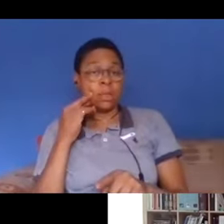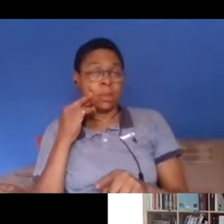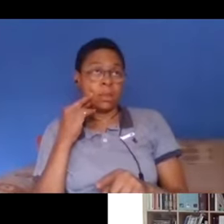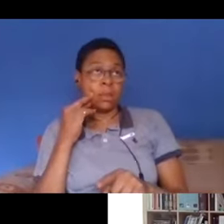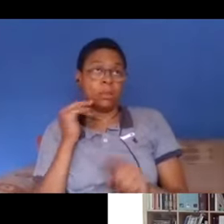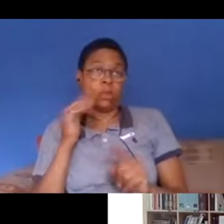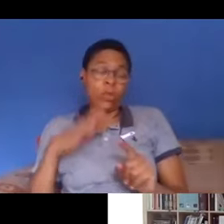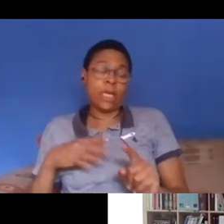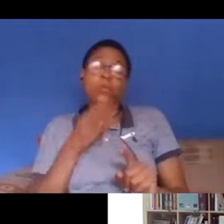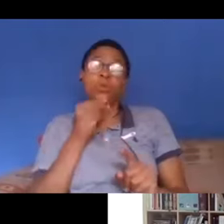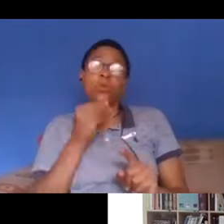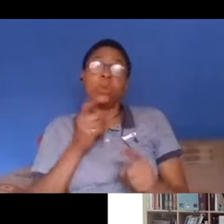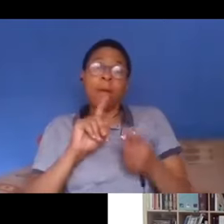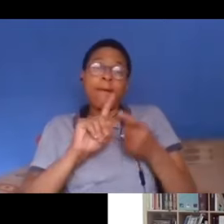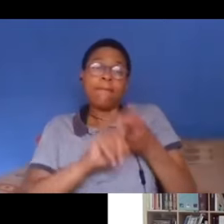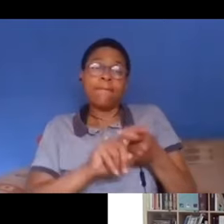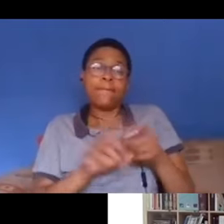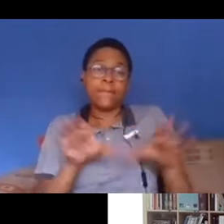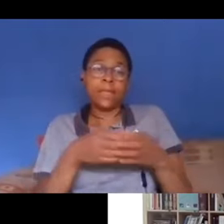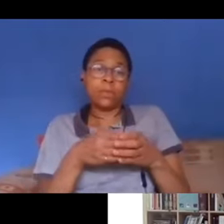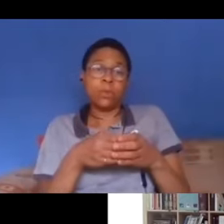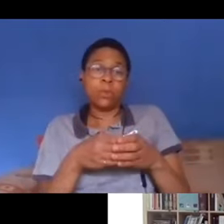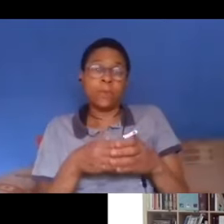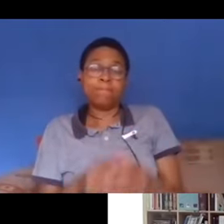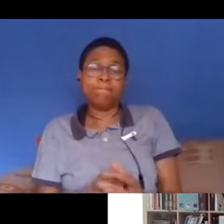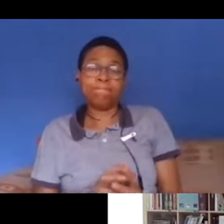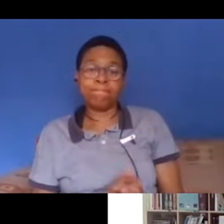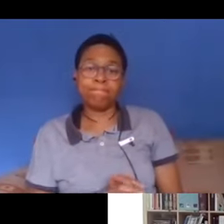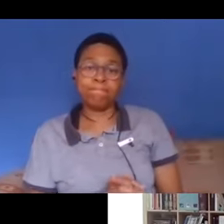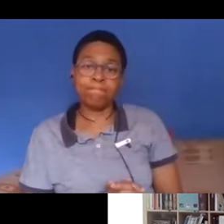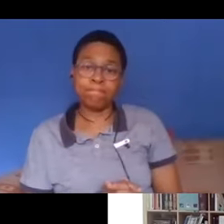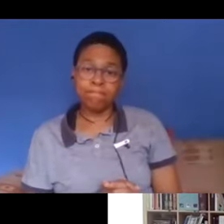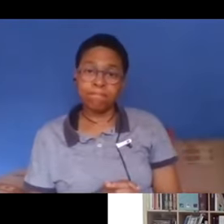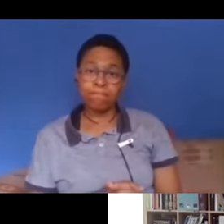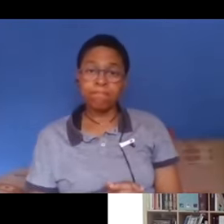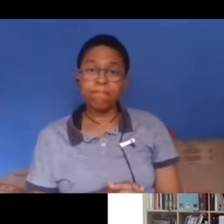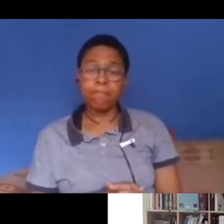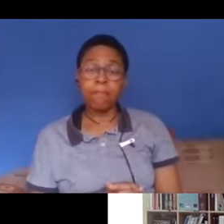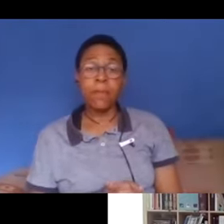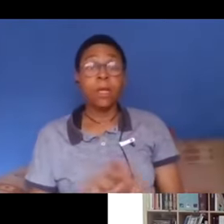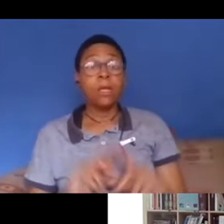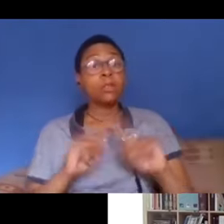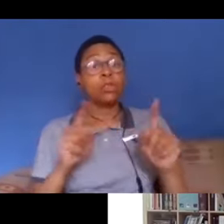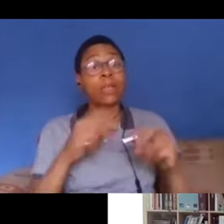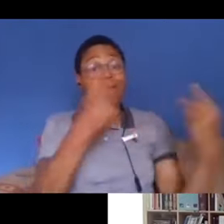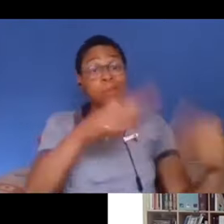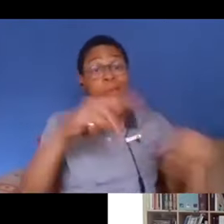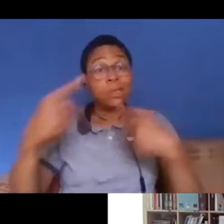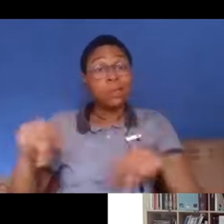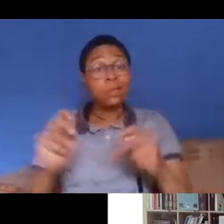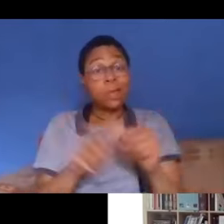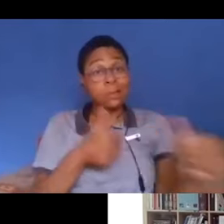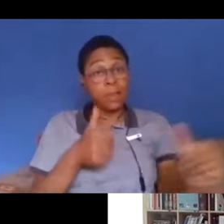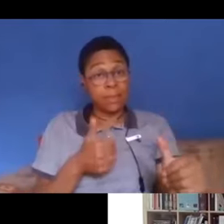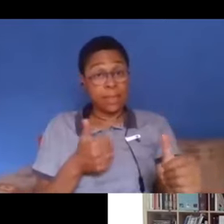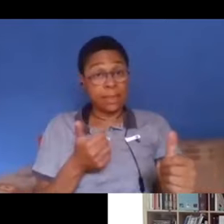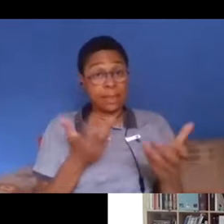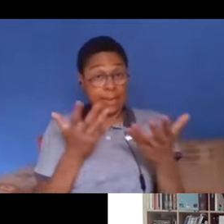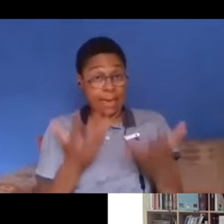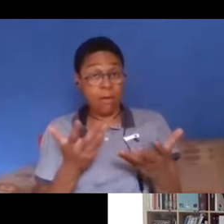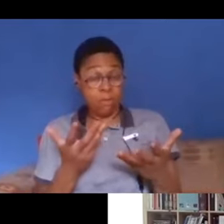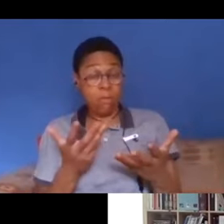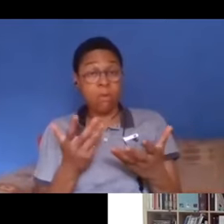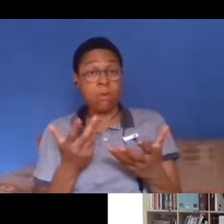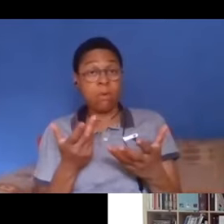measure comes into play. So the companies, big dance companies, will